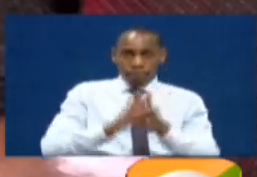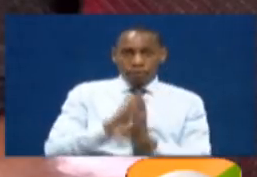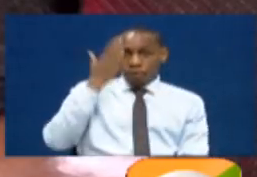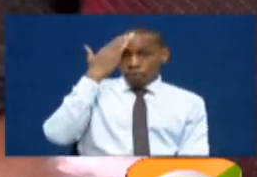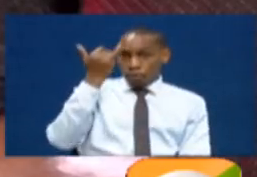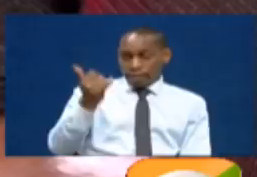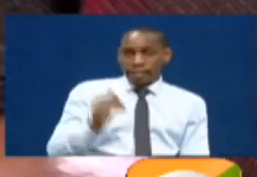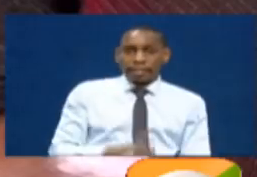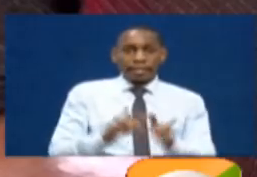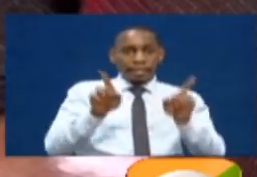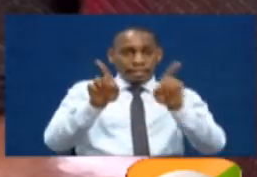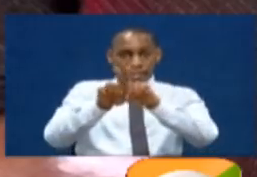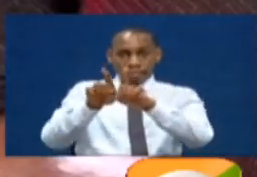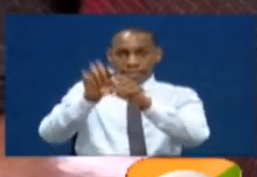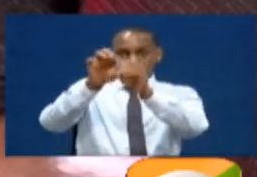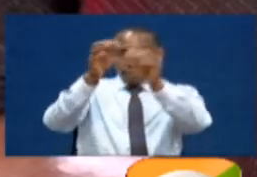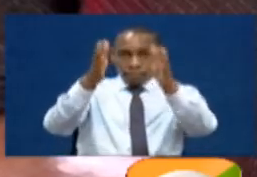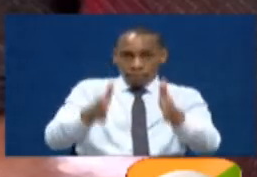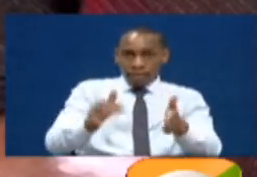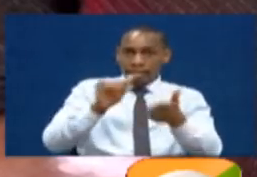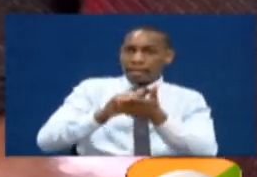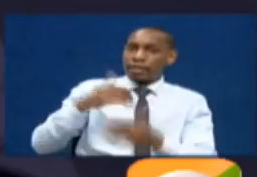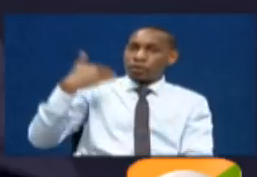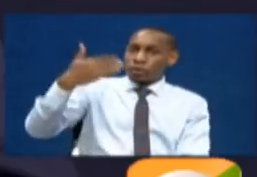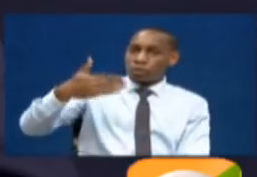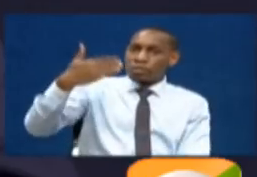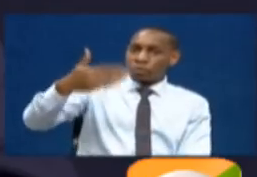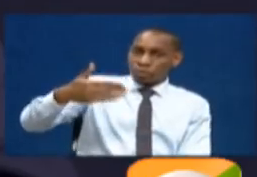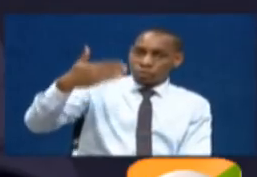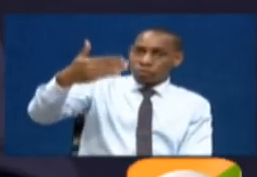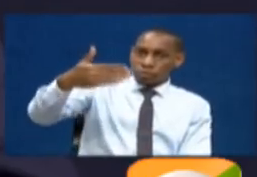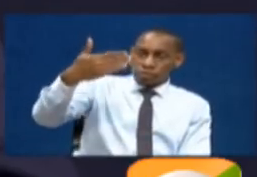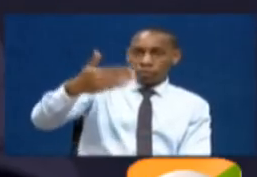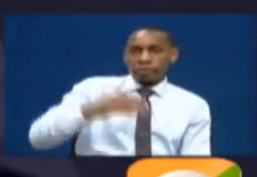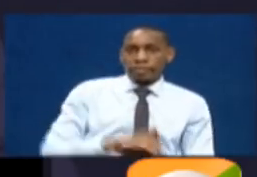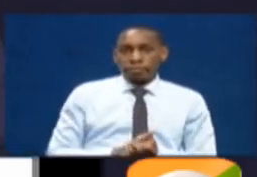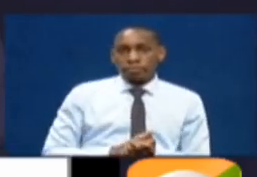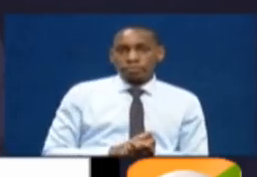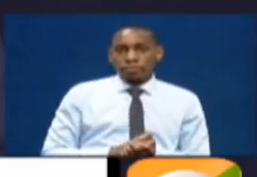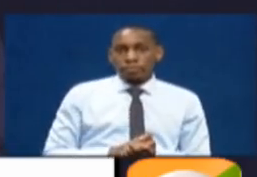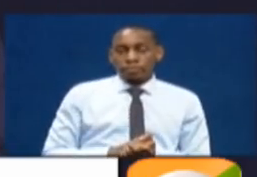Because it's the Kenyan voter who year in, year out,